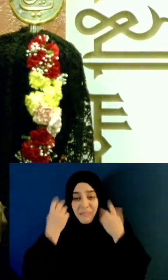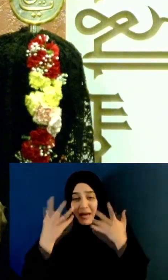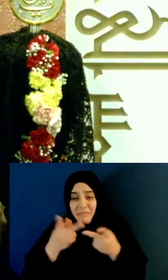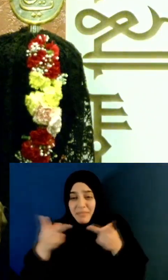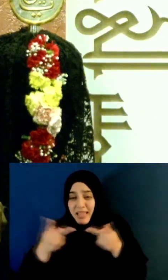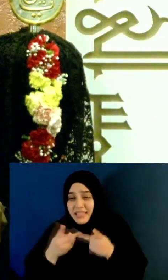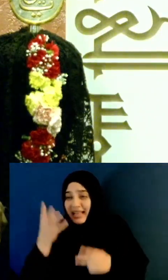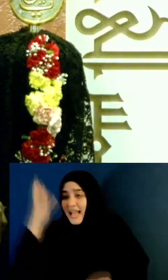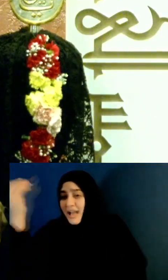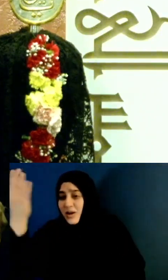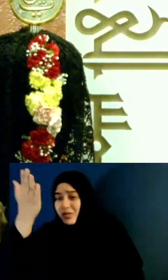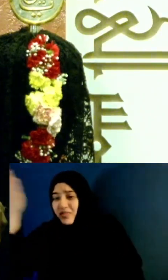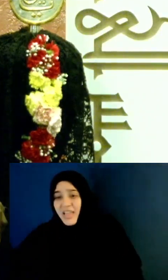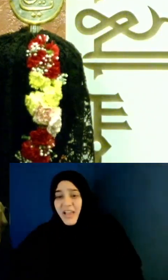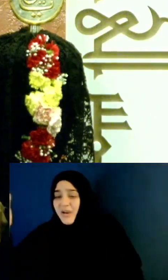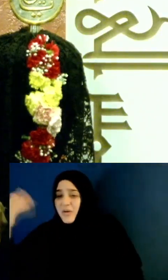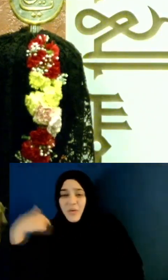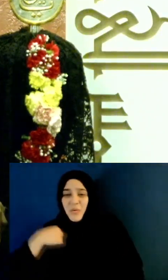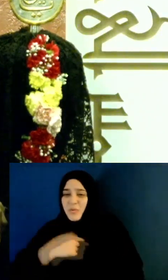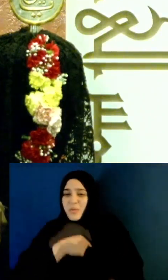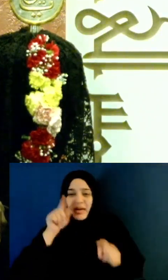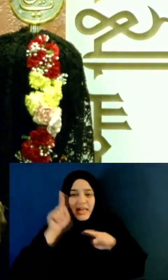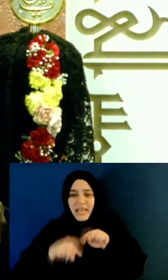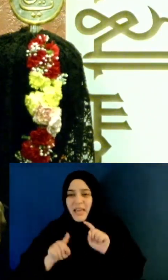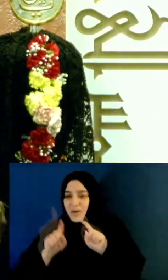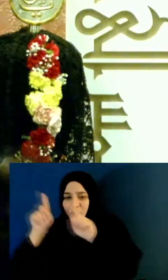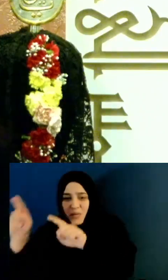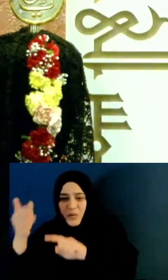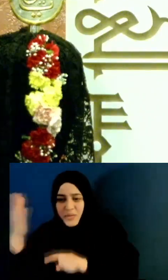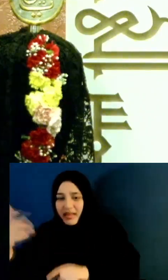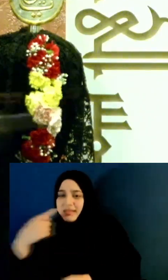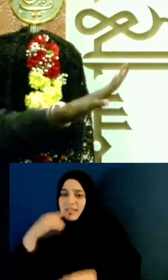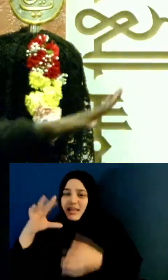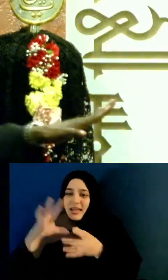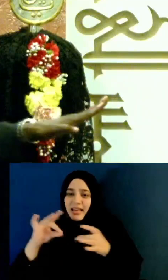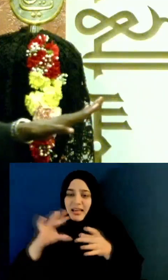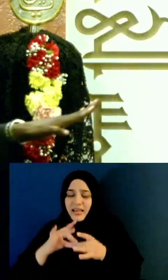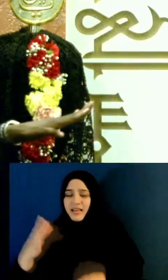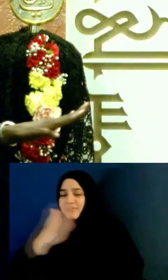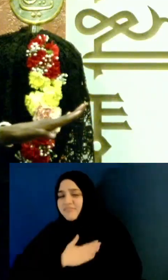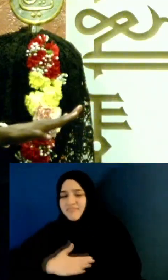go there and do Ya Hussein, Ya Hussein, Ya. They can't.